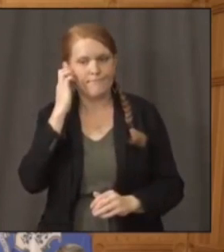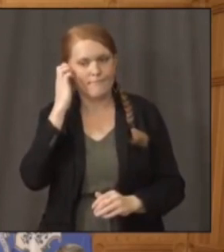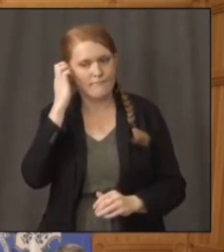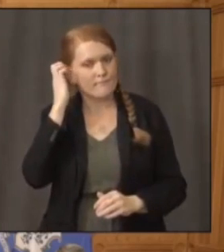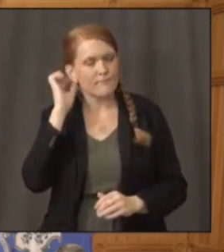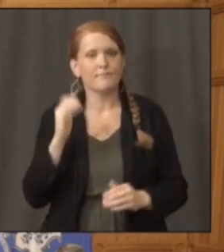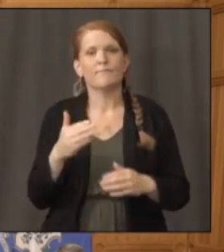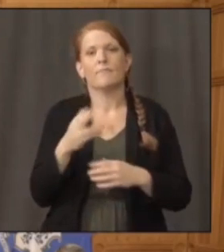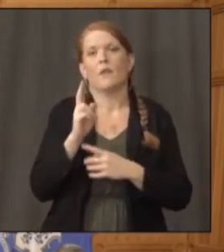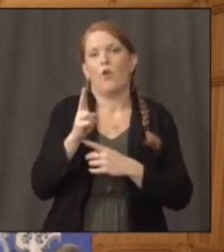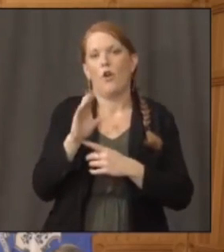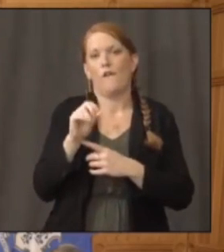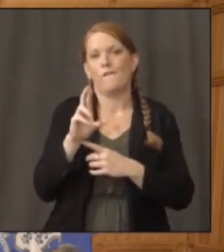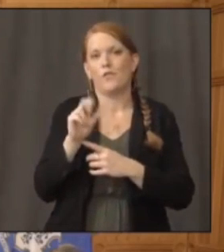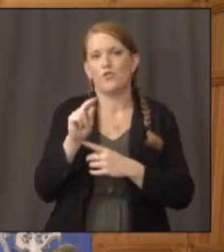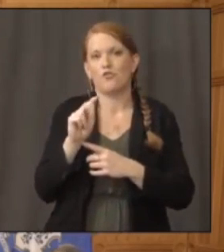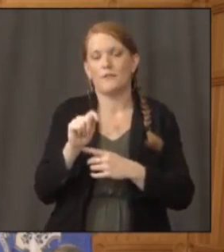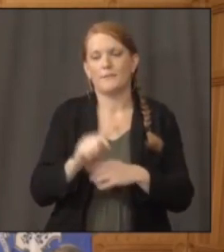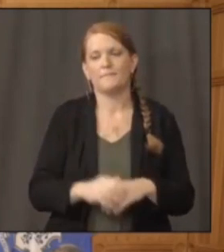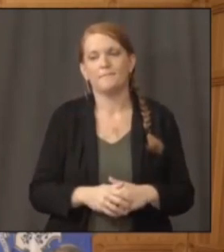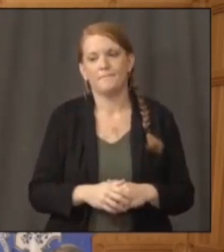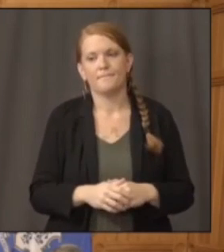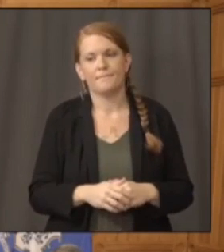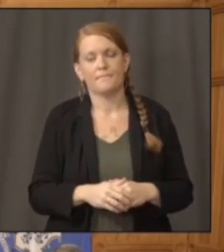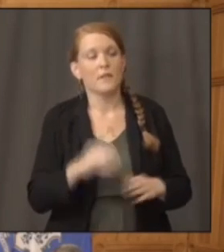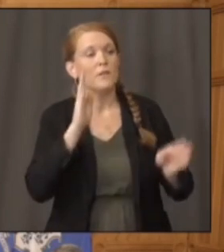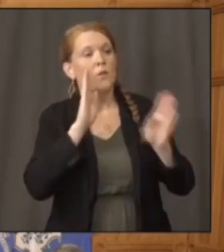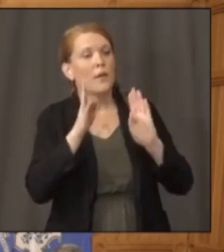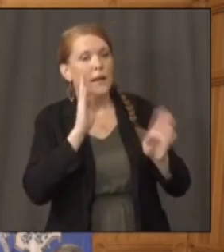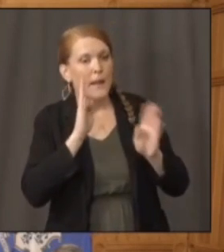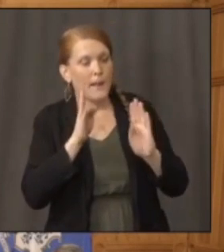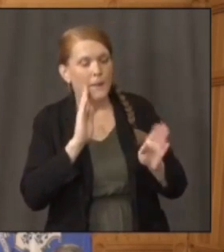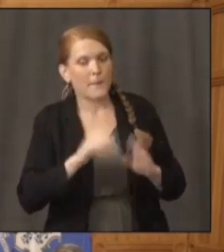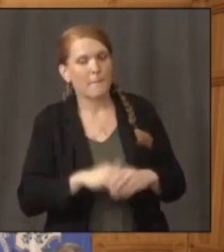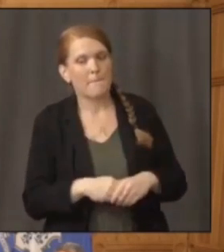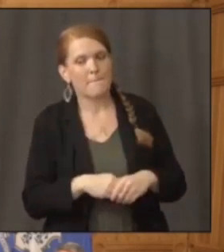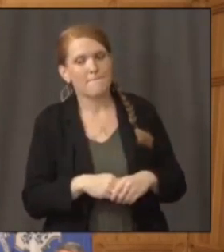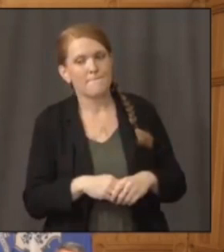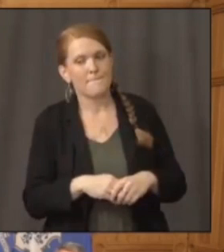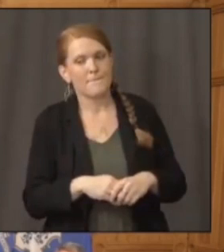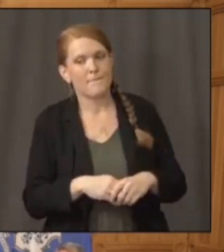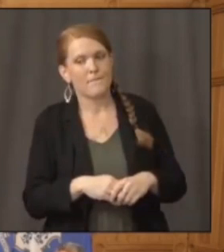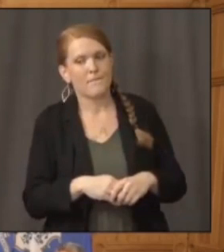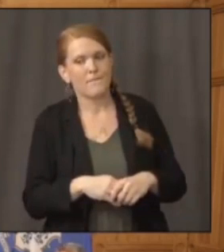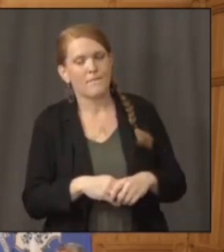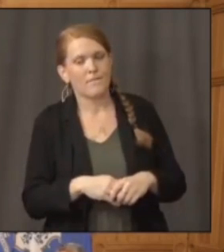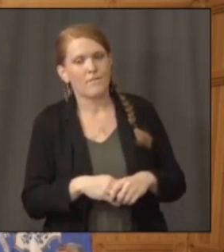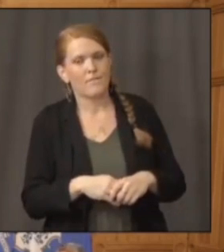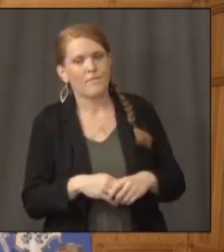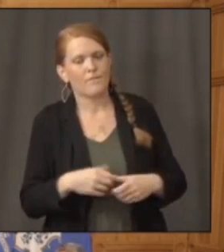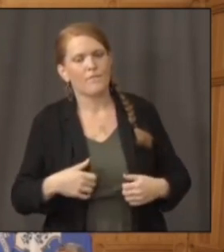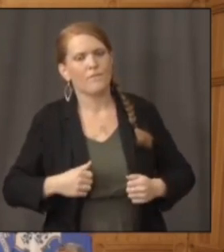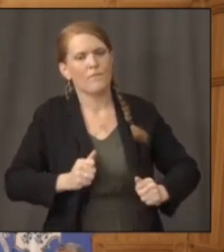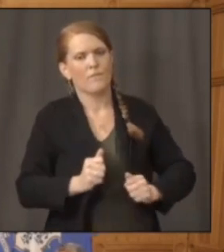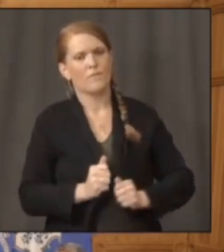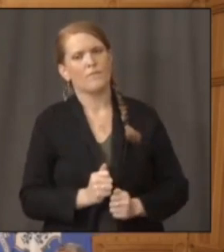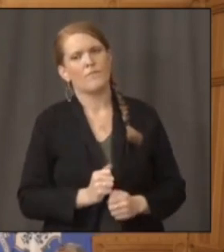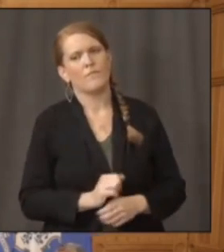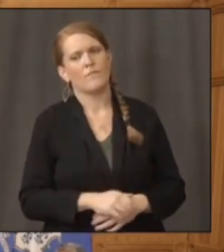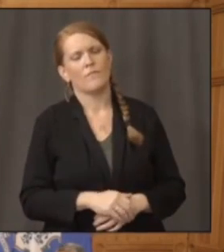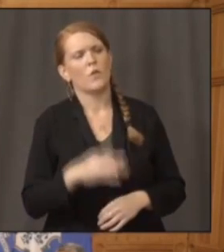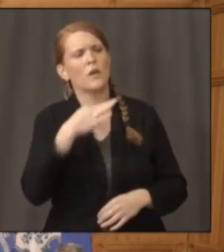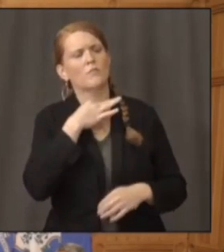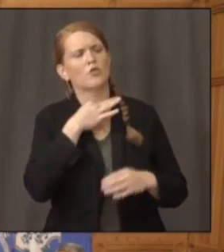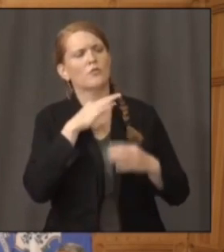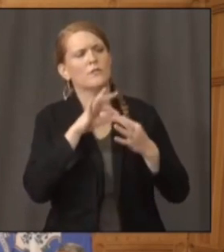The Hartford Courant. Hey everyone, this is Emily Brindley from the Current. Governor, I'd like to ask some follow-up questions on